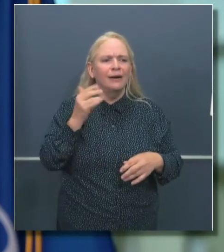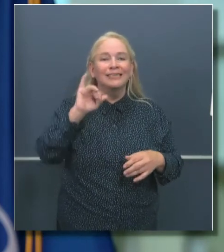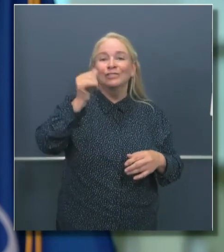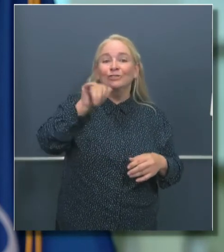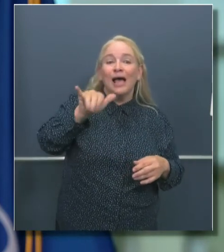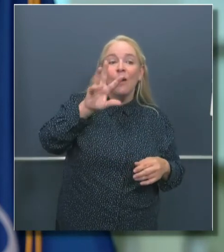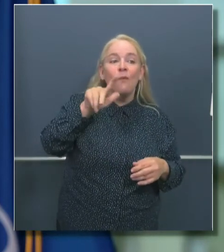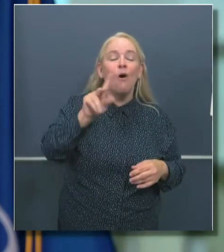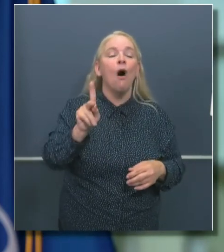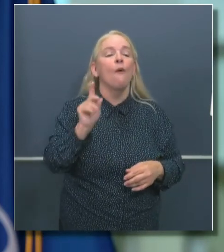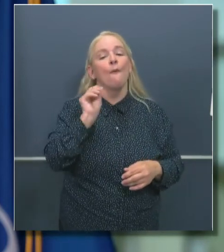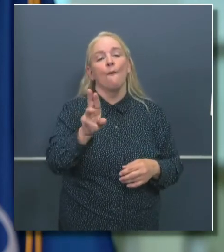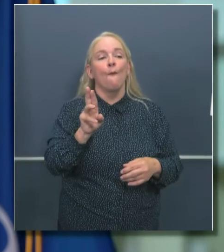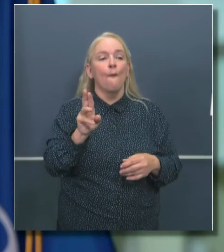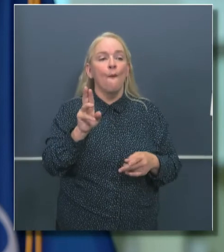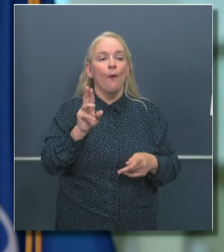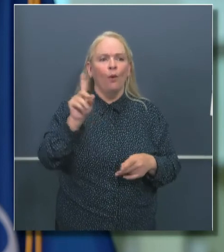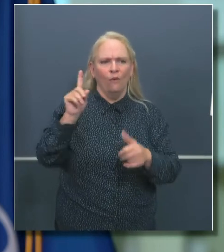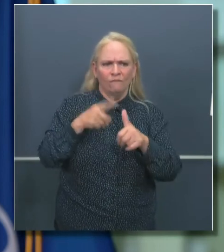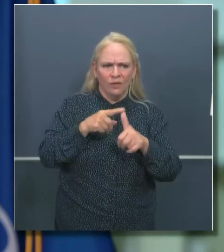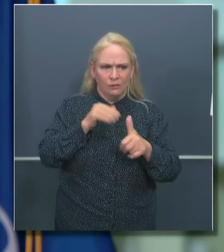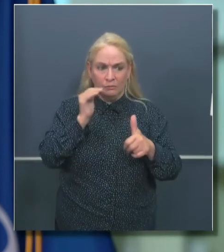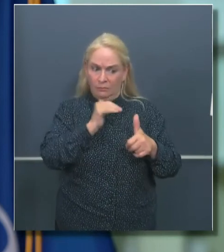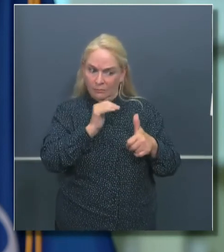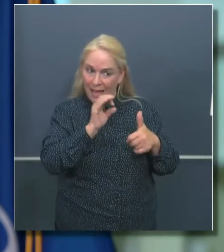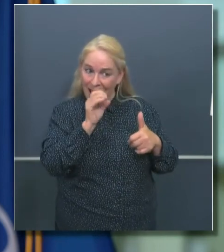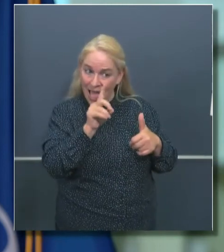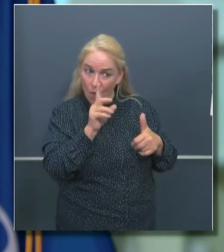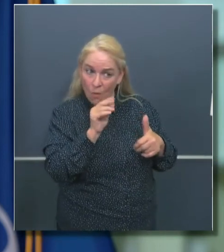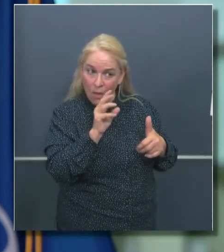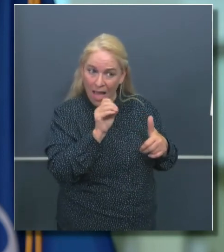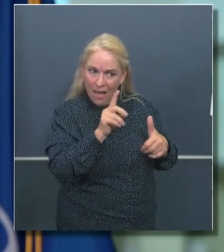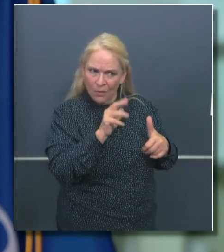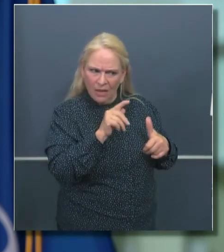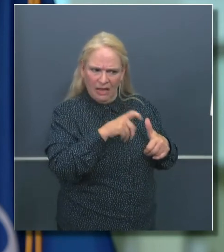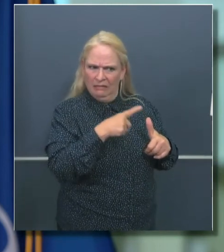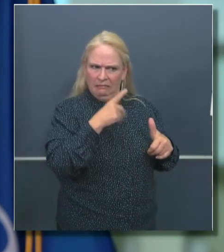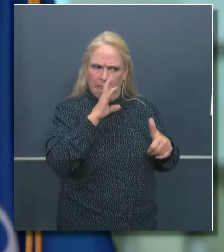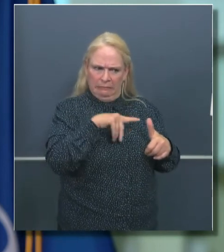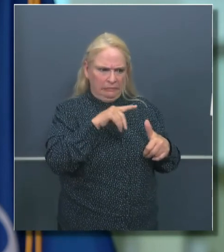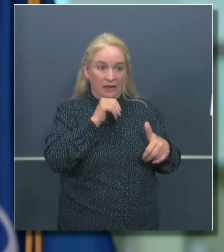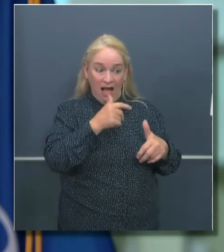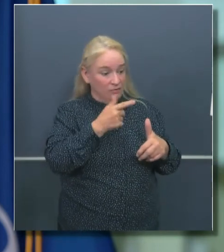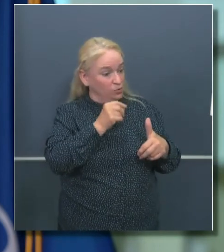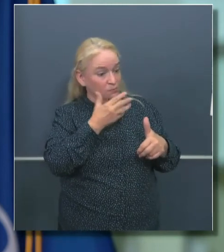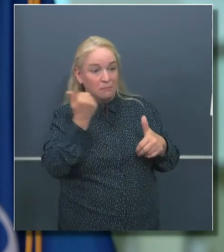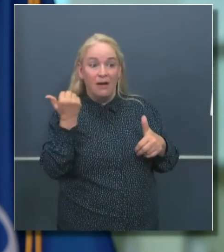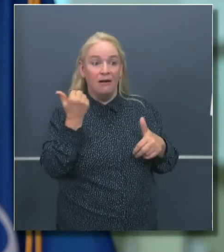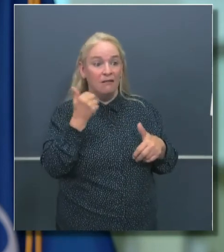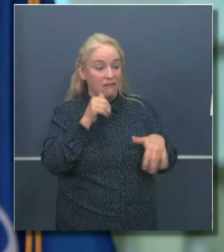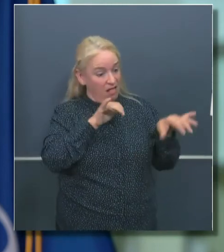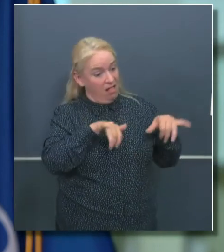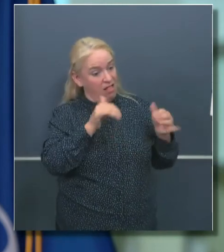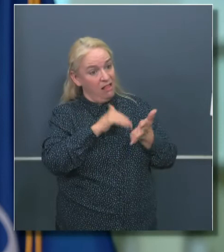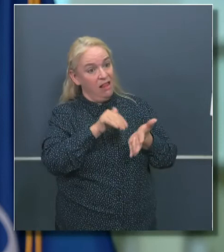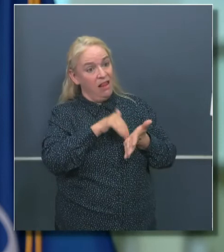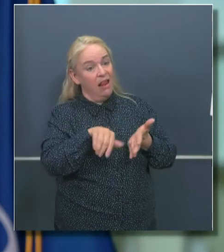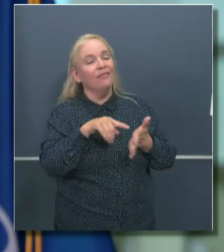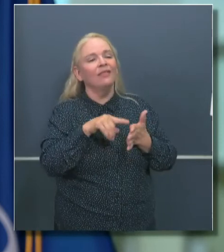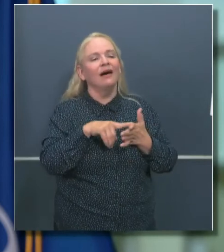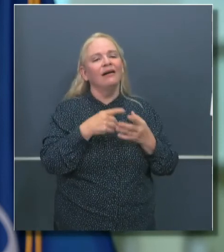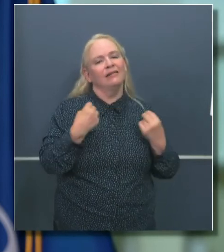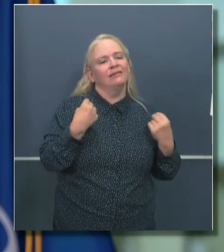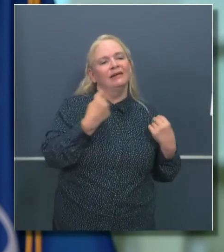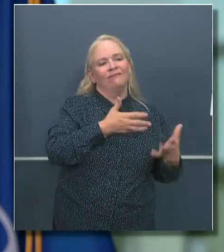tend to educate first, and if you're not successful and you still have problems, then you enforce more formally. You could put out warning